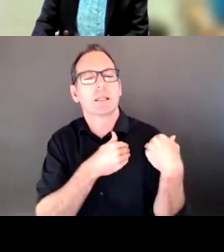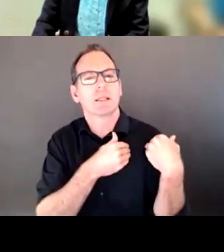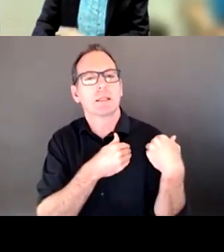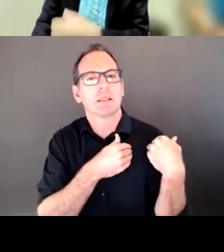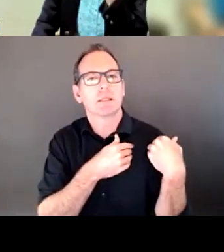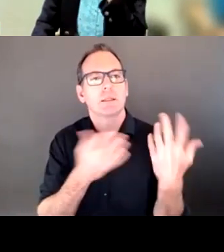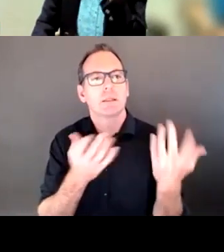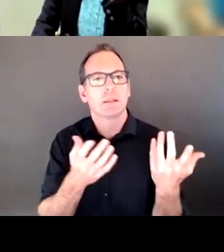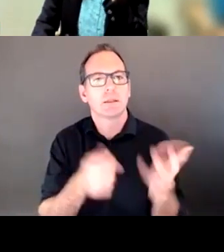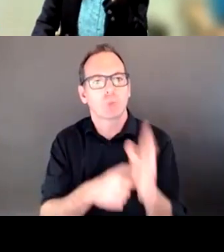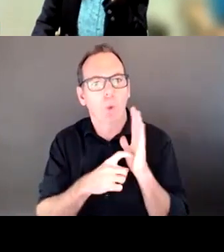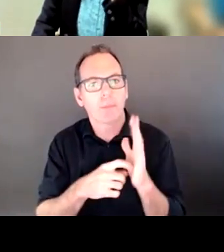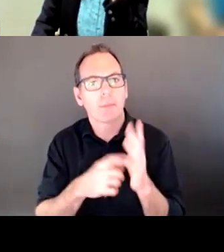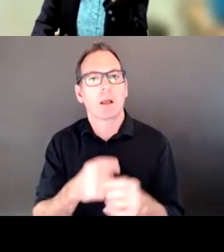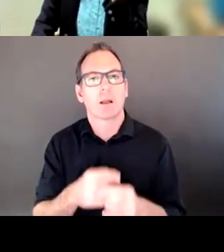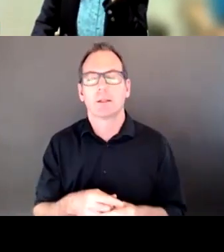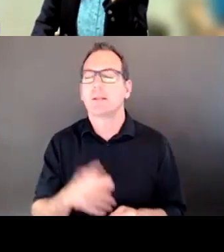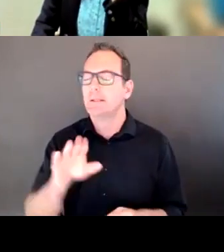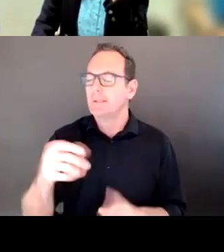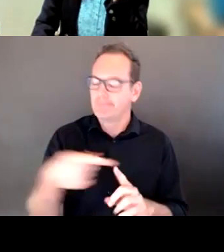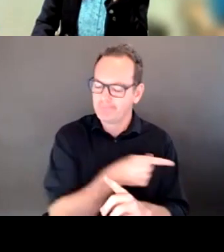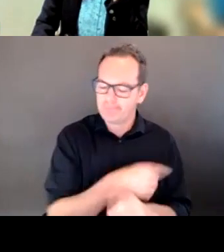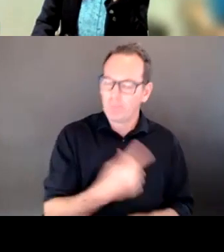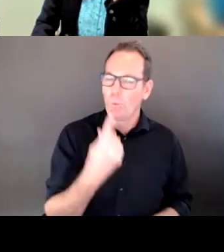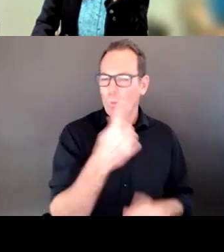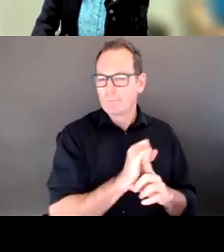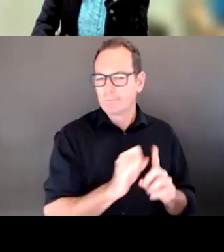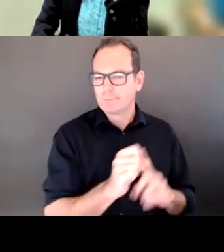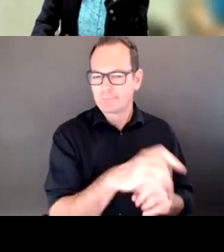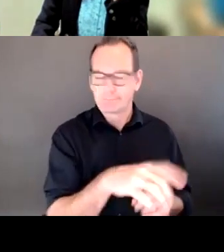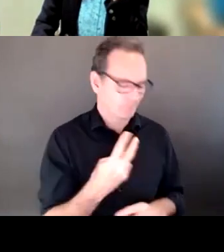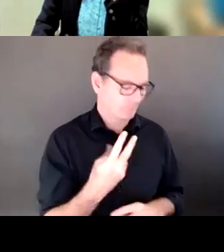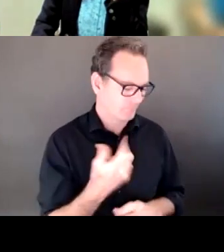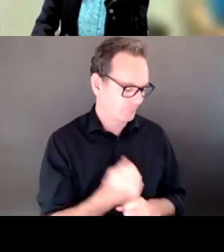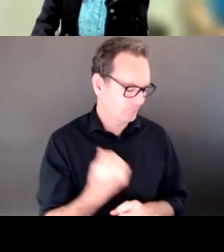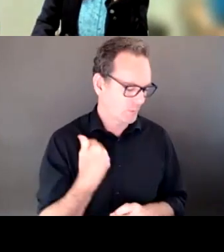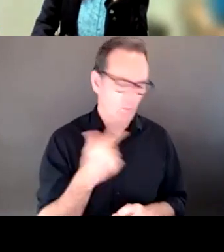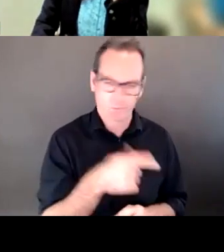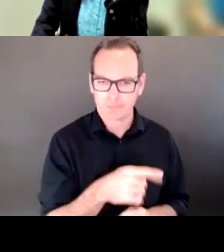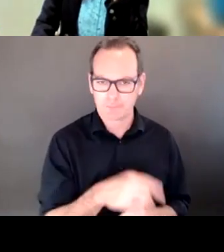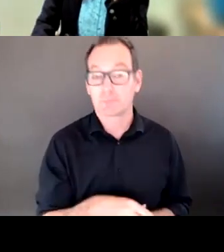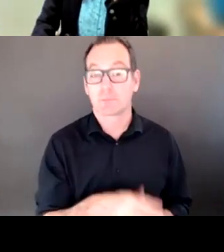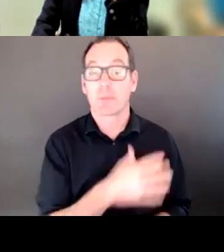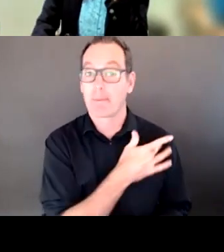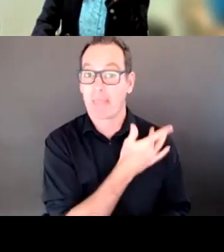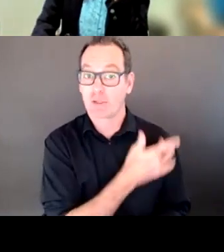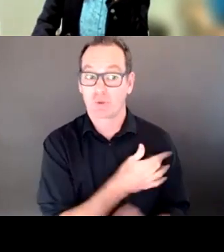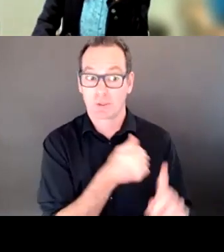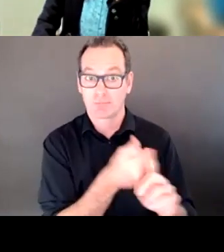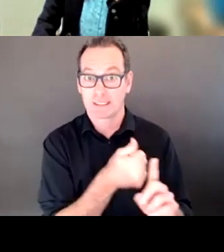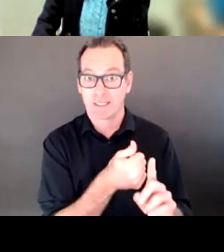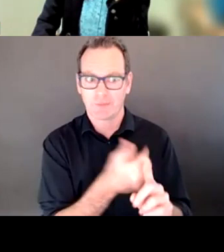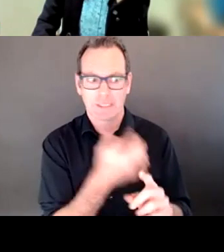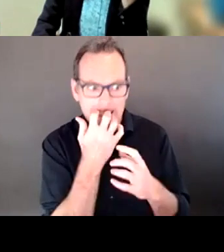obligations or responsibilities. I had one case a few years back where our patient was the one that we were